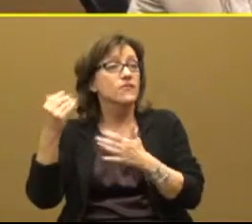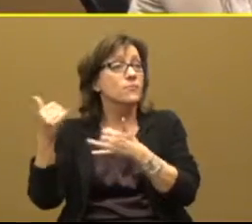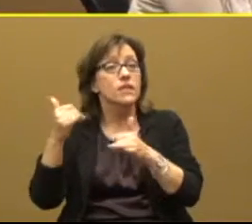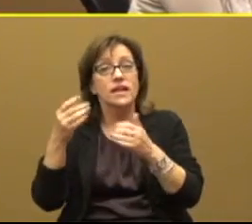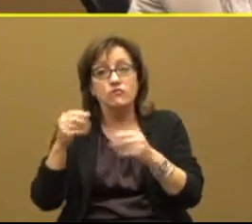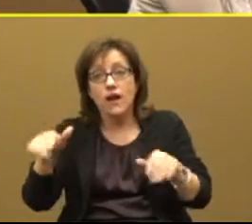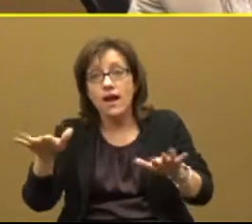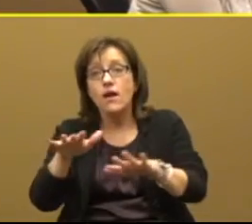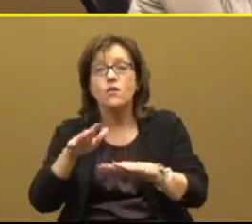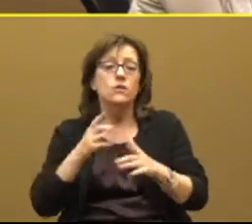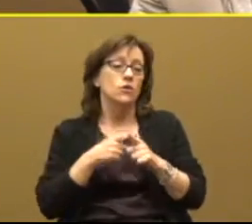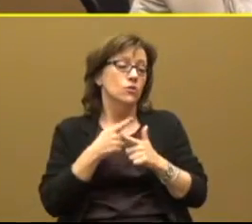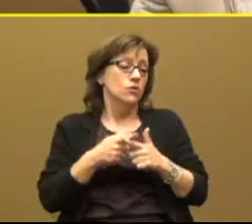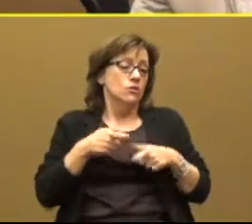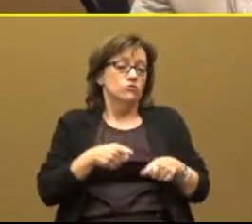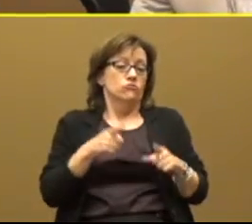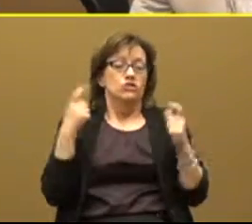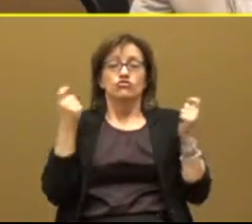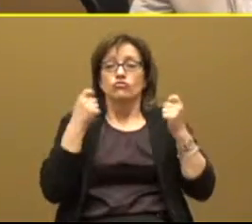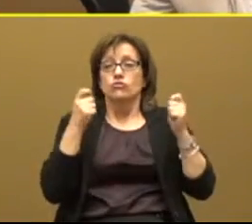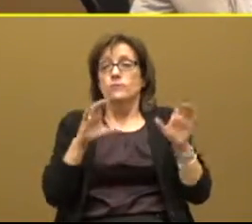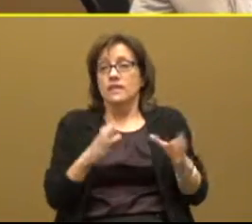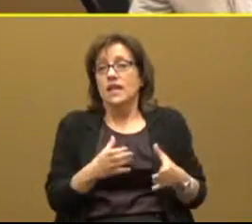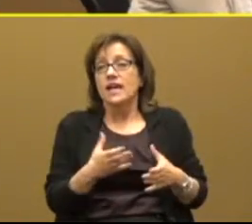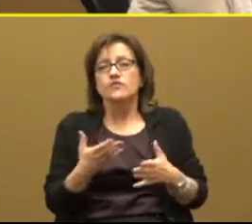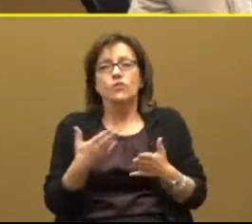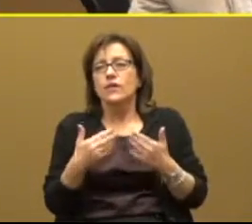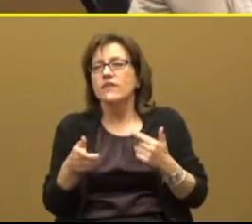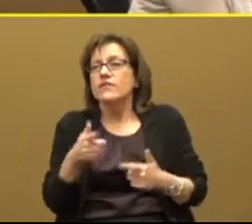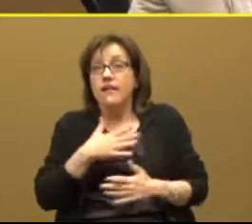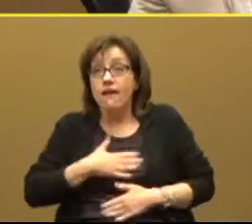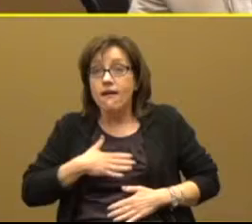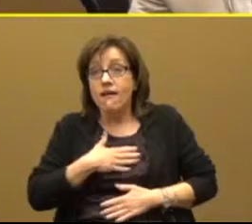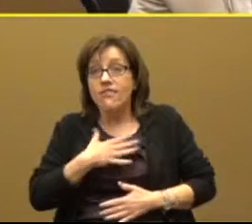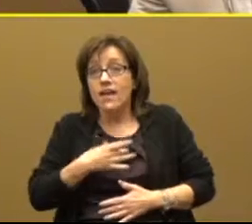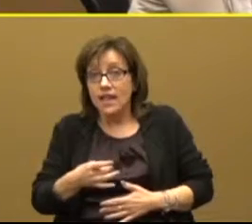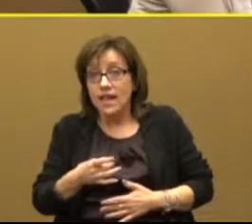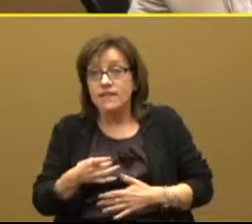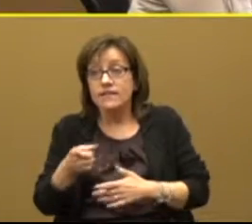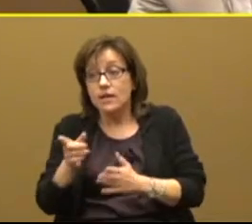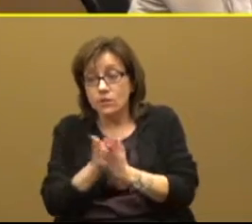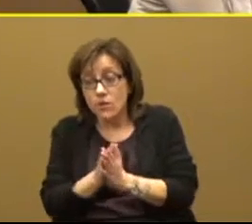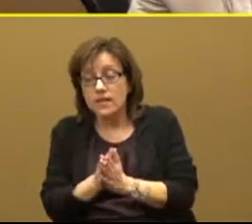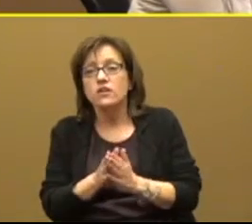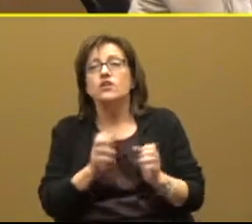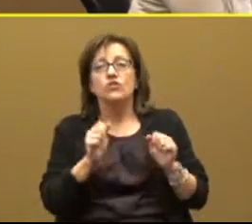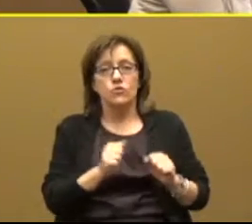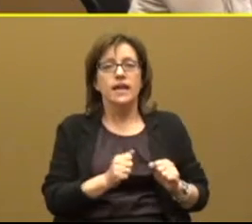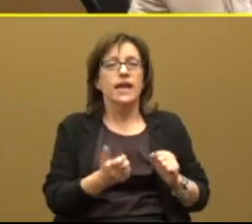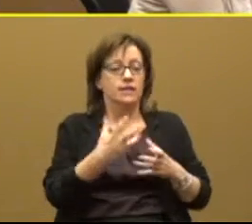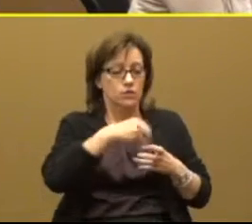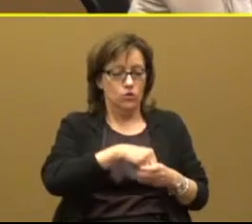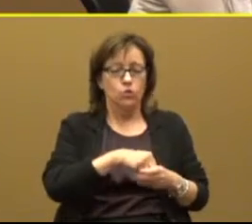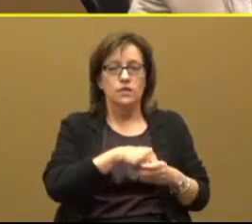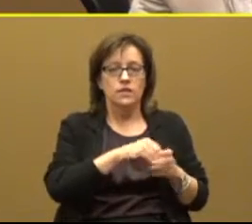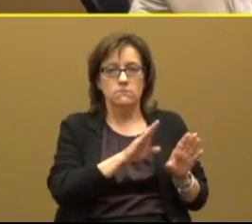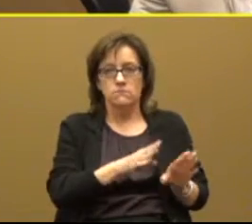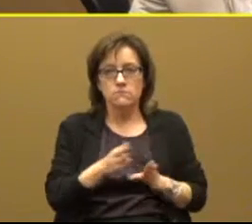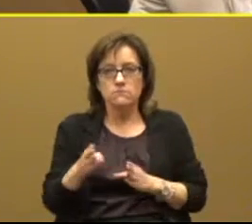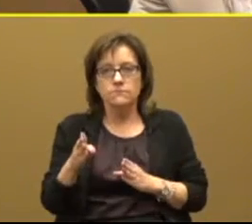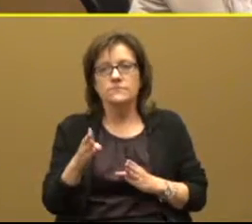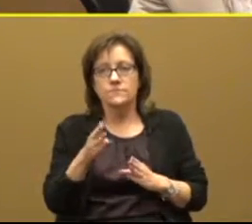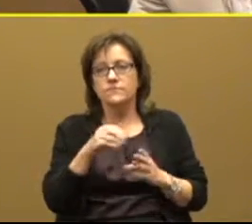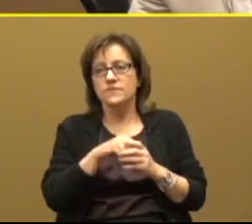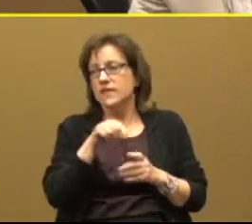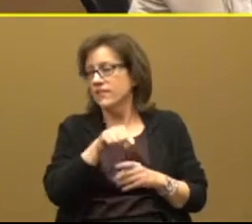or during playtime that they like, different items that they can request that can be organized. but she will begin creating